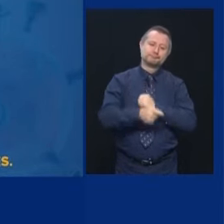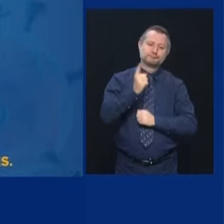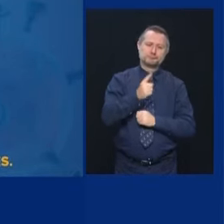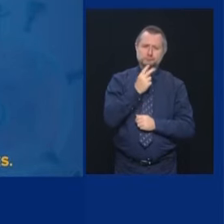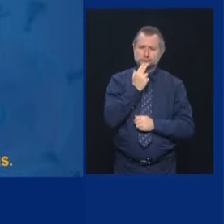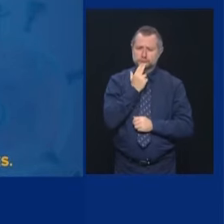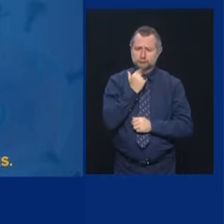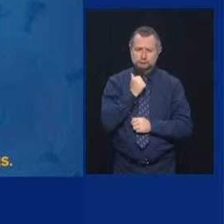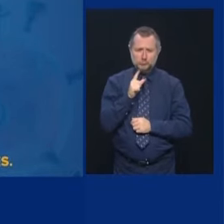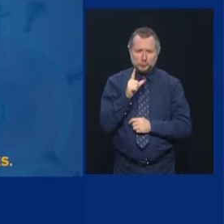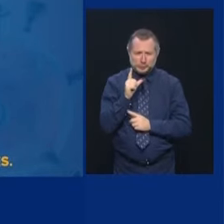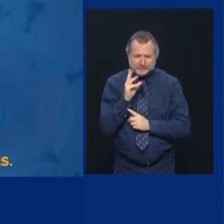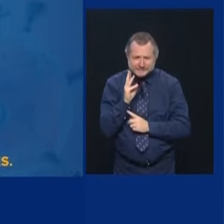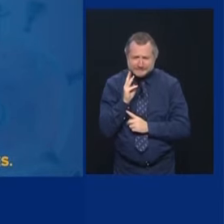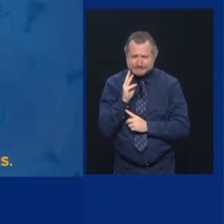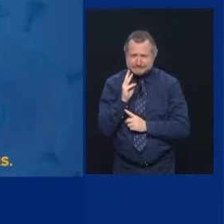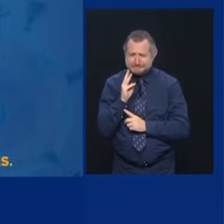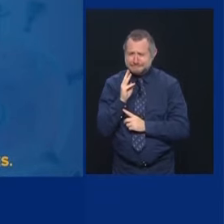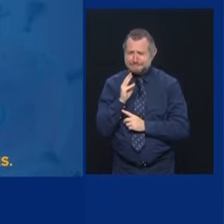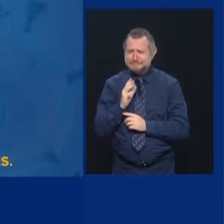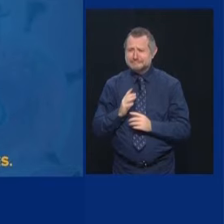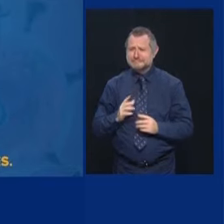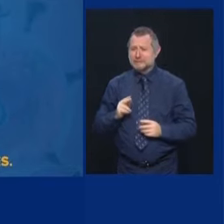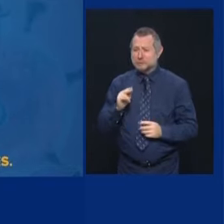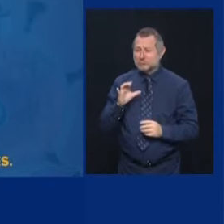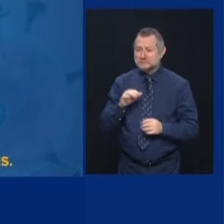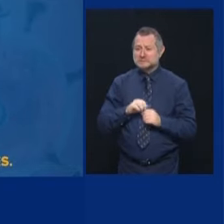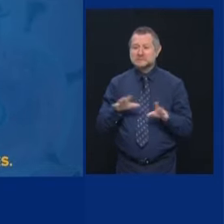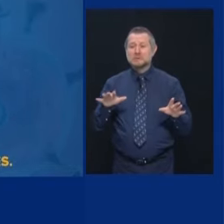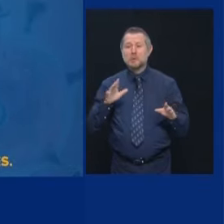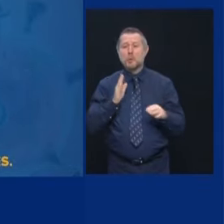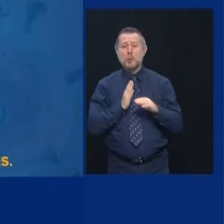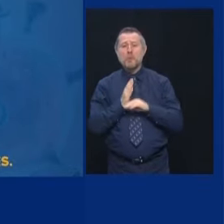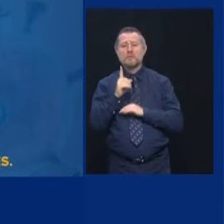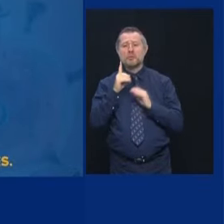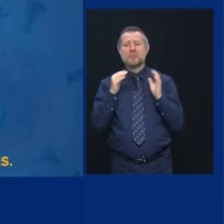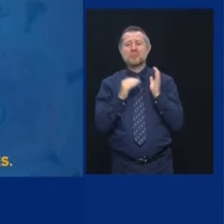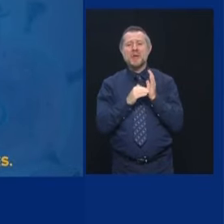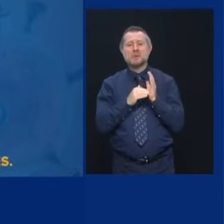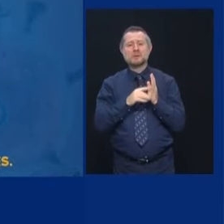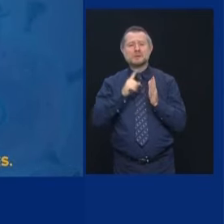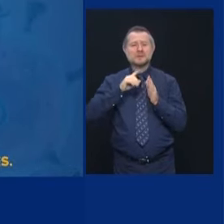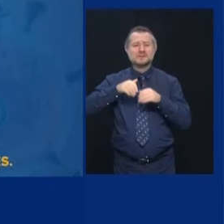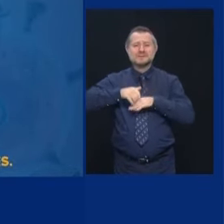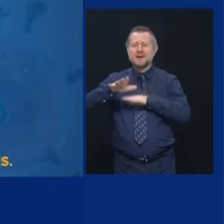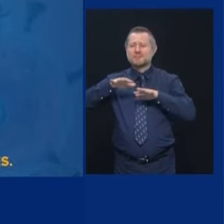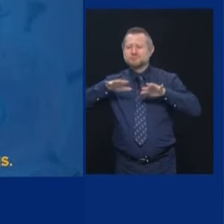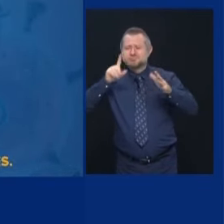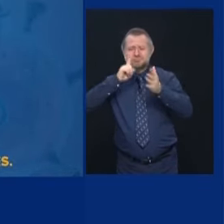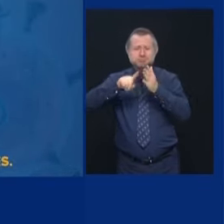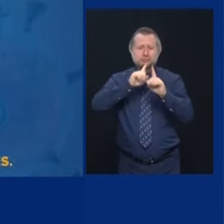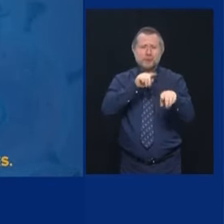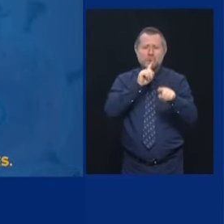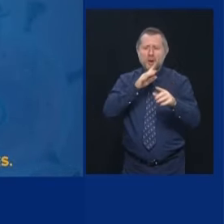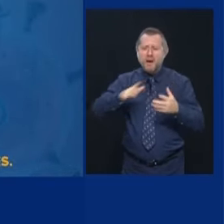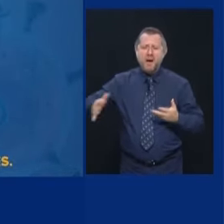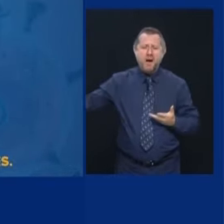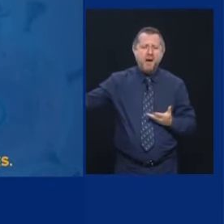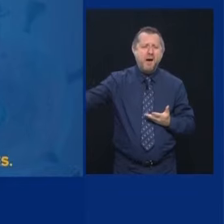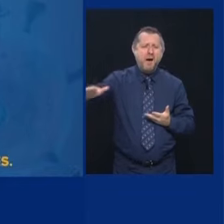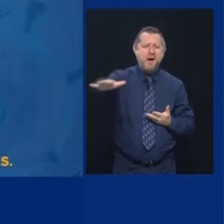New York City deployed 1,000 people for days, 3 days. 1,000 people for